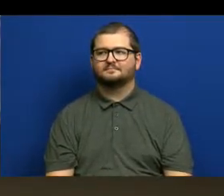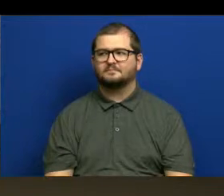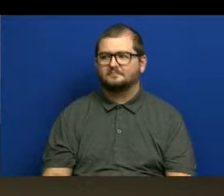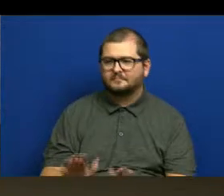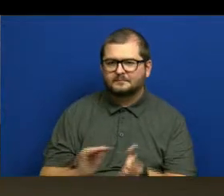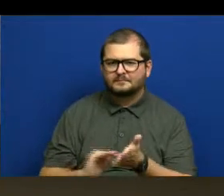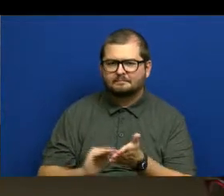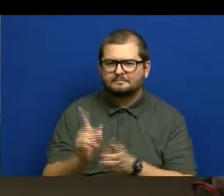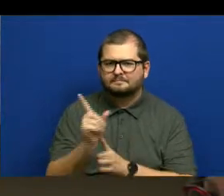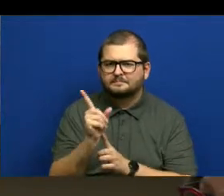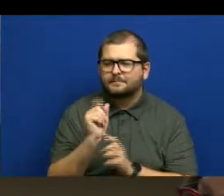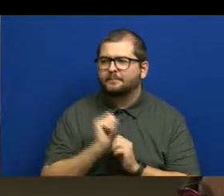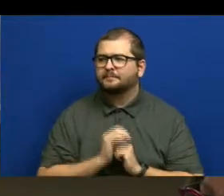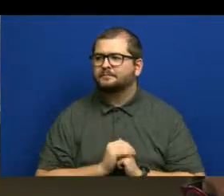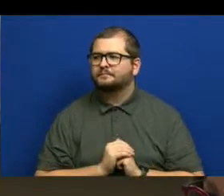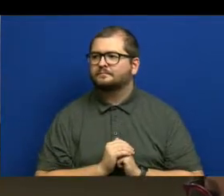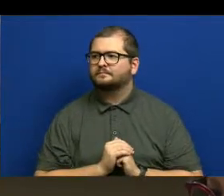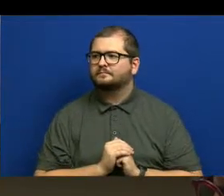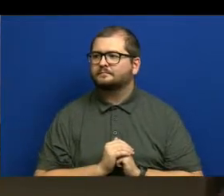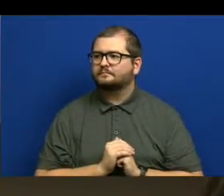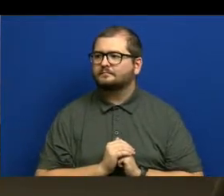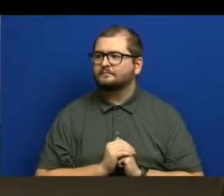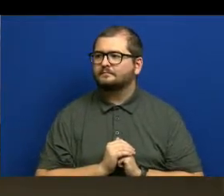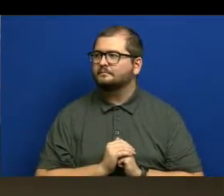Excuse me, just one moment.